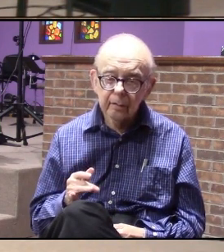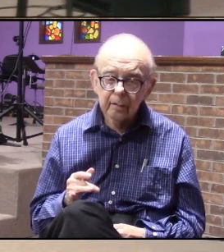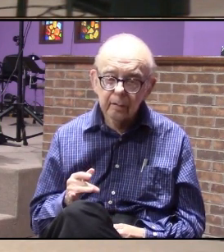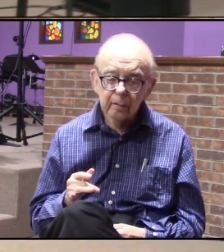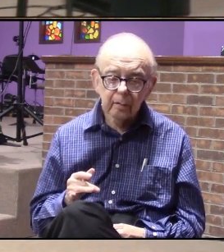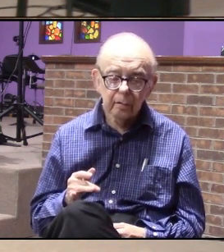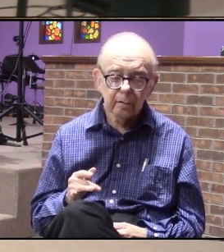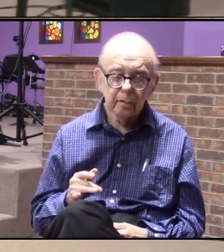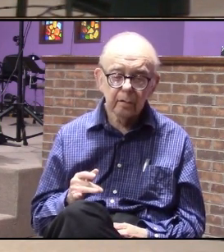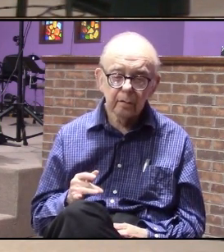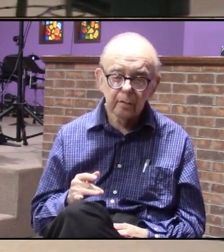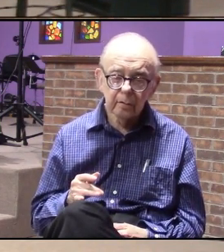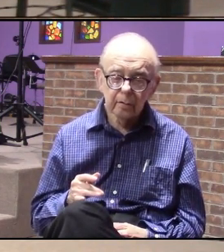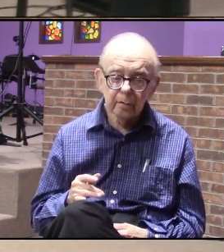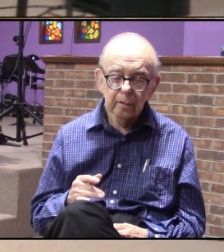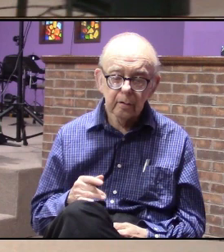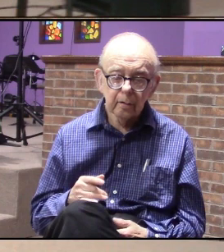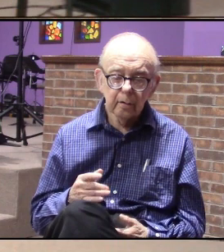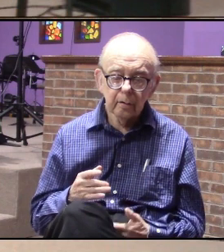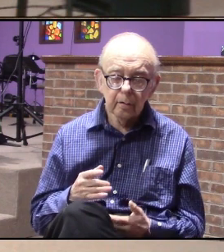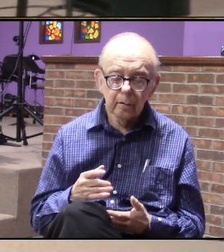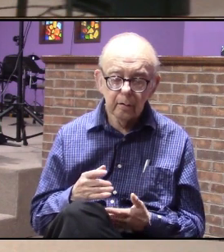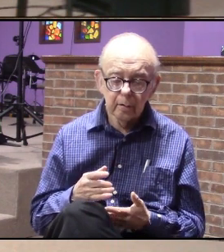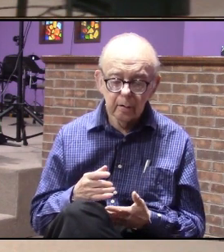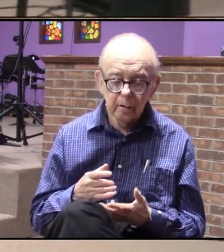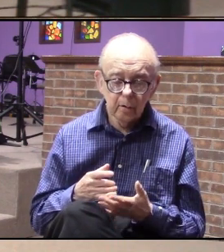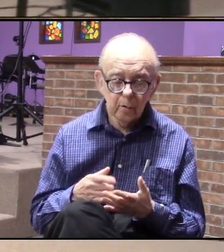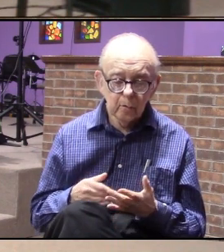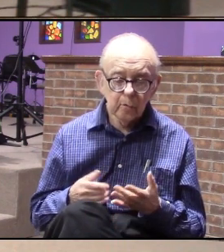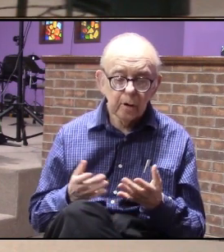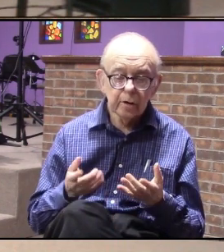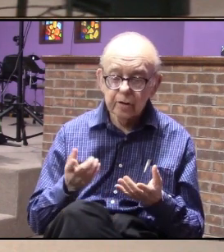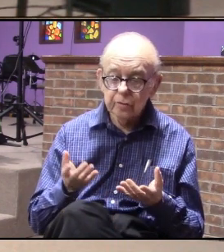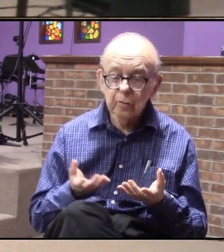what did you want to happen?